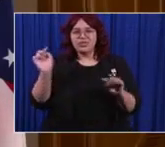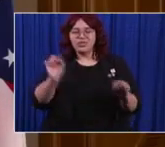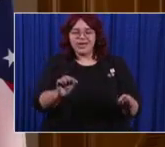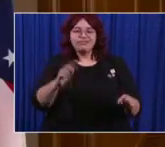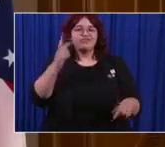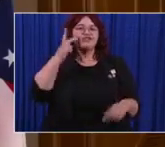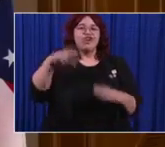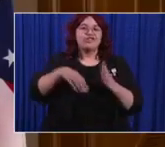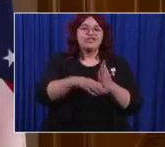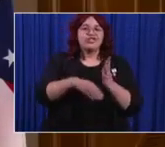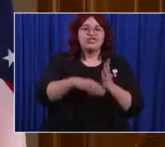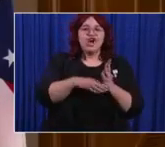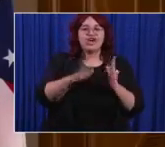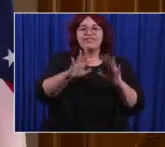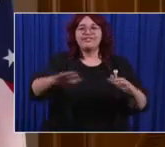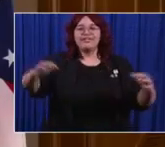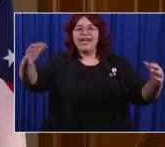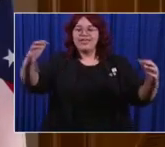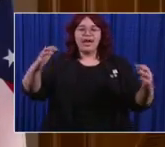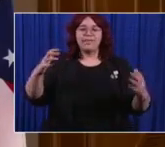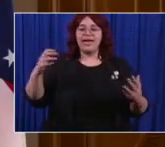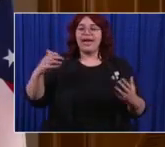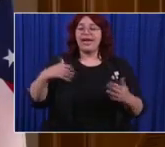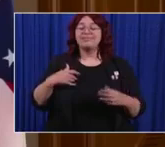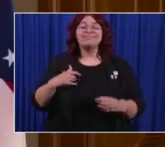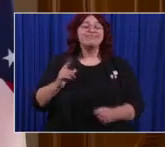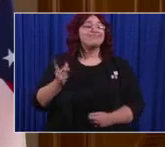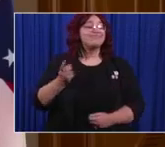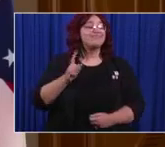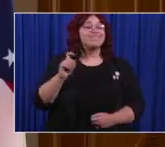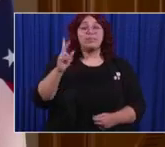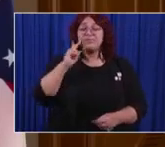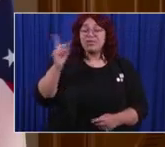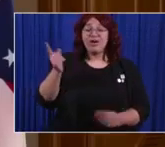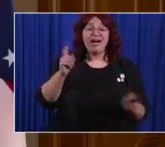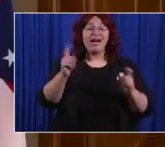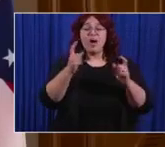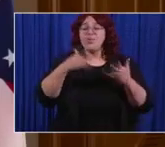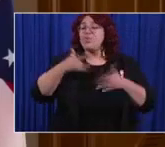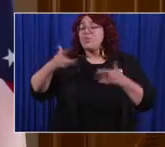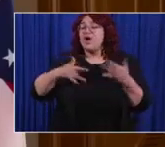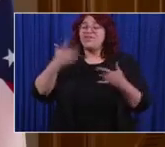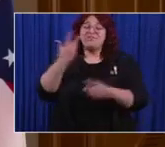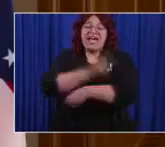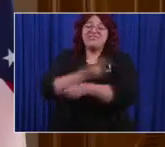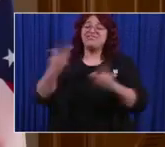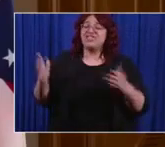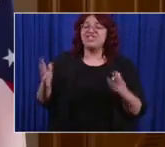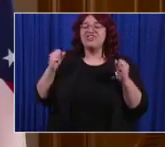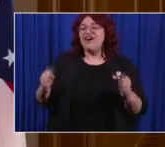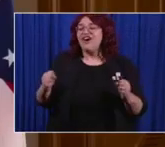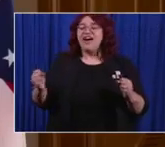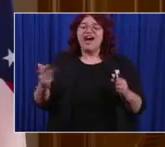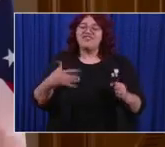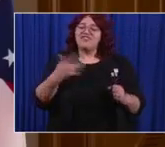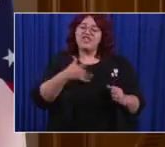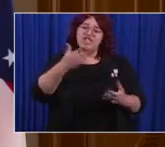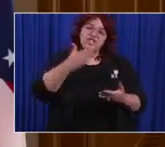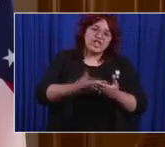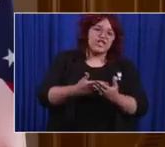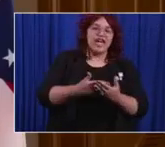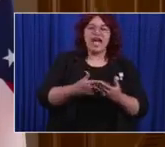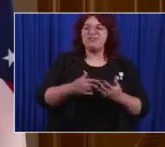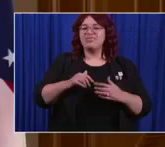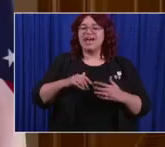walked around there and you talked to people, and they were just so happy, to be vaccinated. They would tell you that I'm vaccinated, I feel good, I'm getting